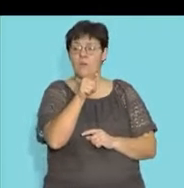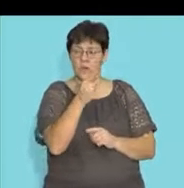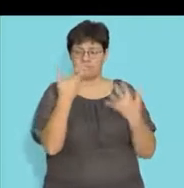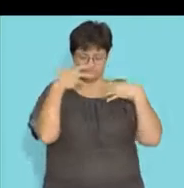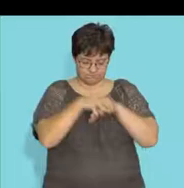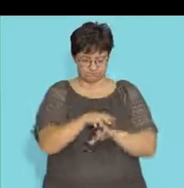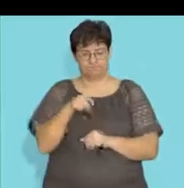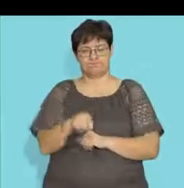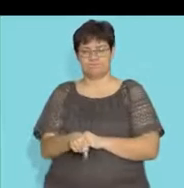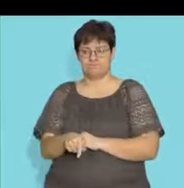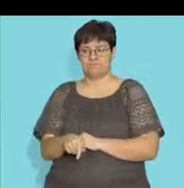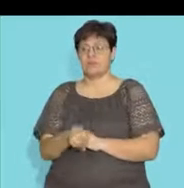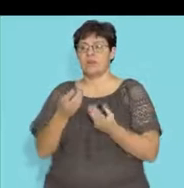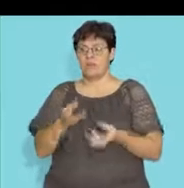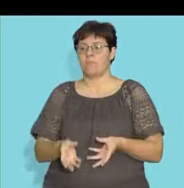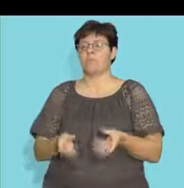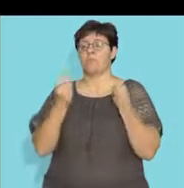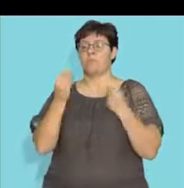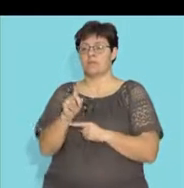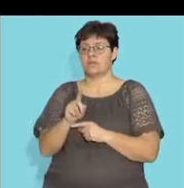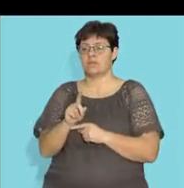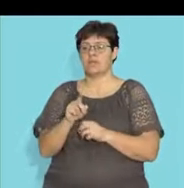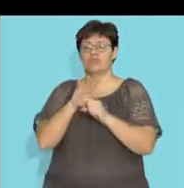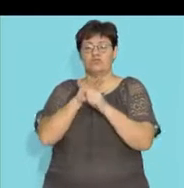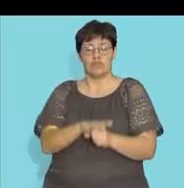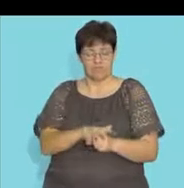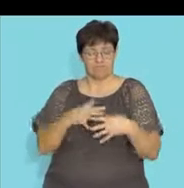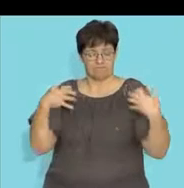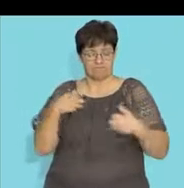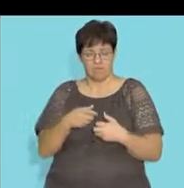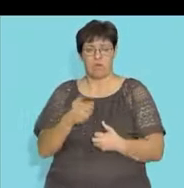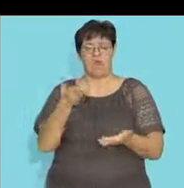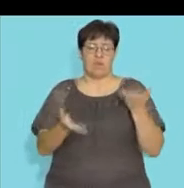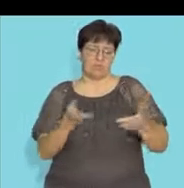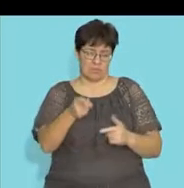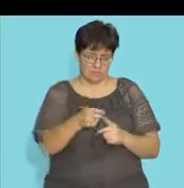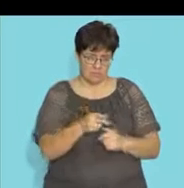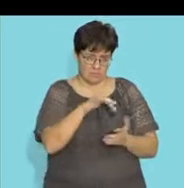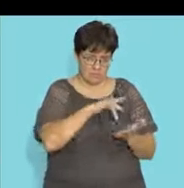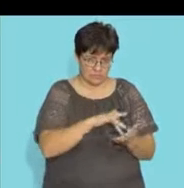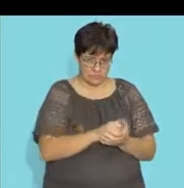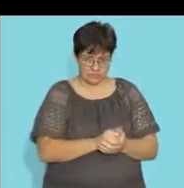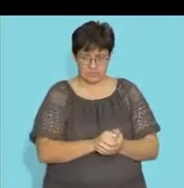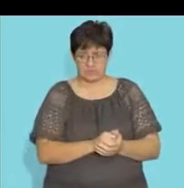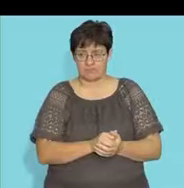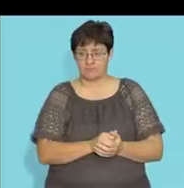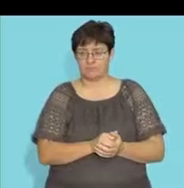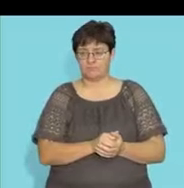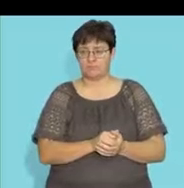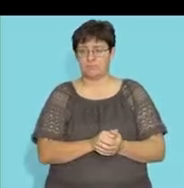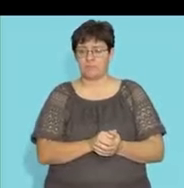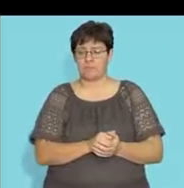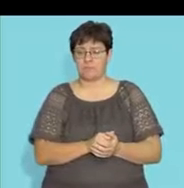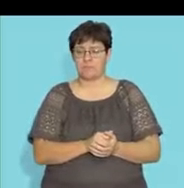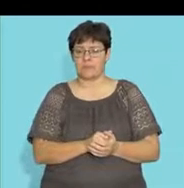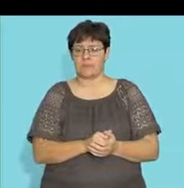actually combine there, which means that causes a stress on this equilibrium position.